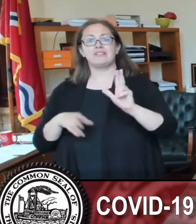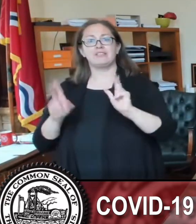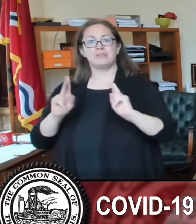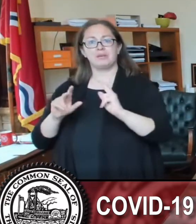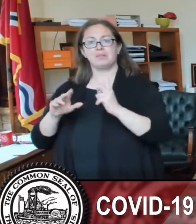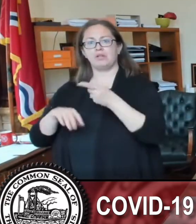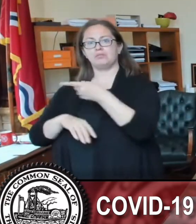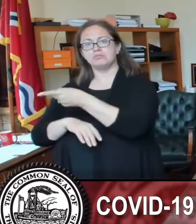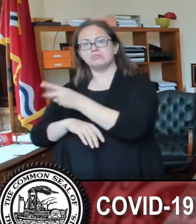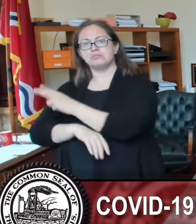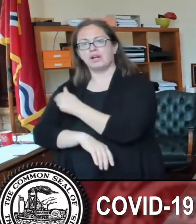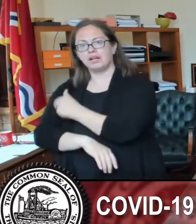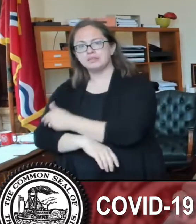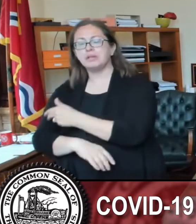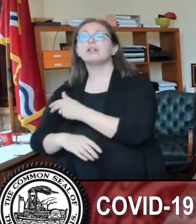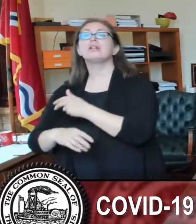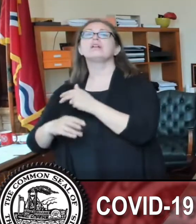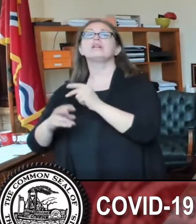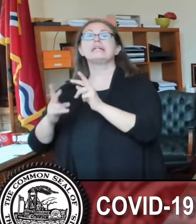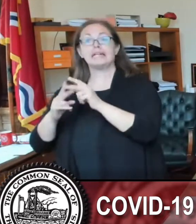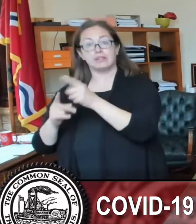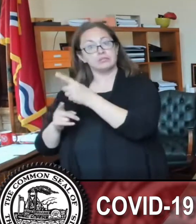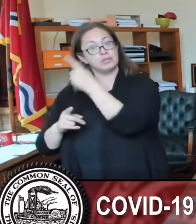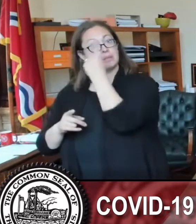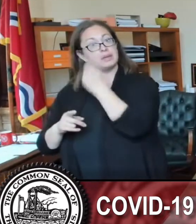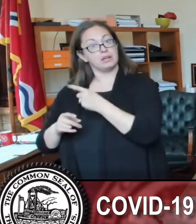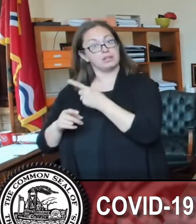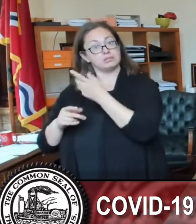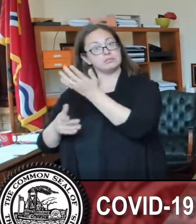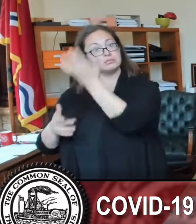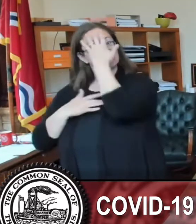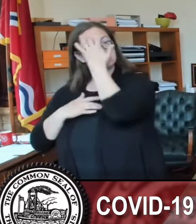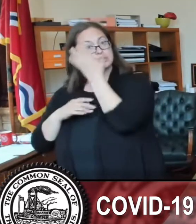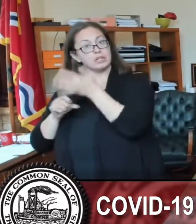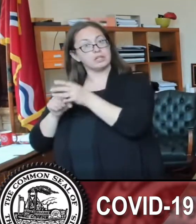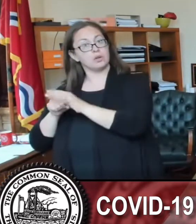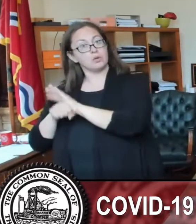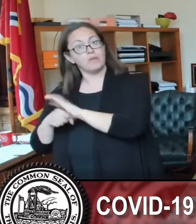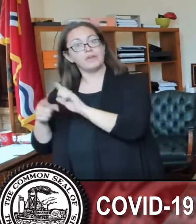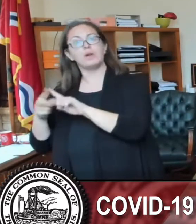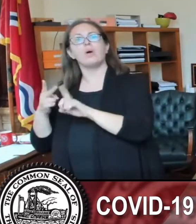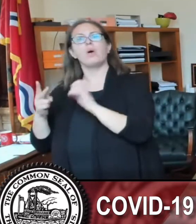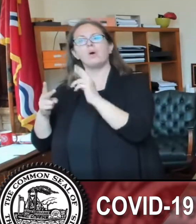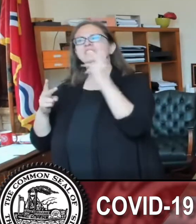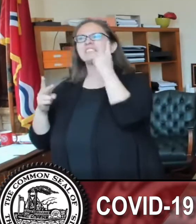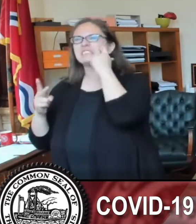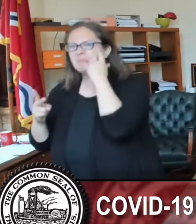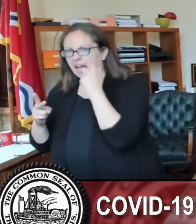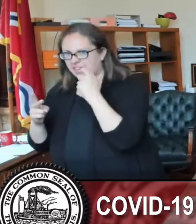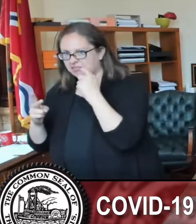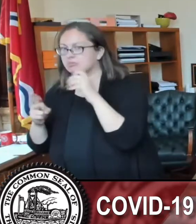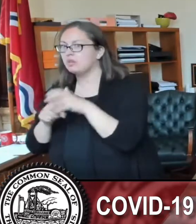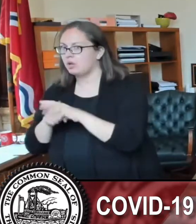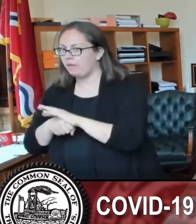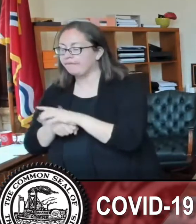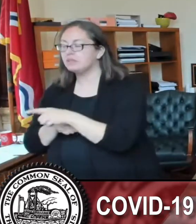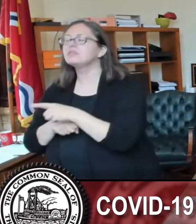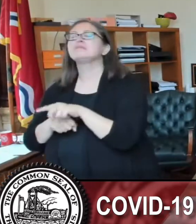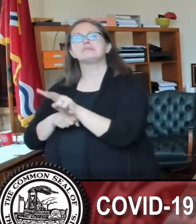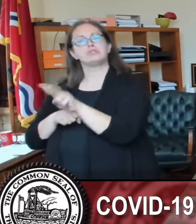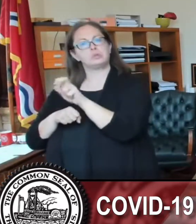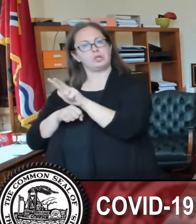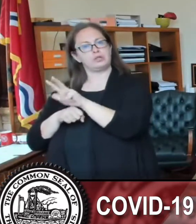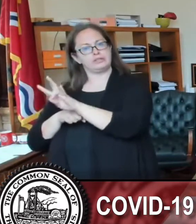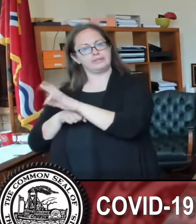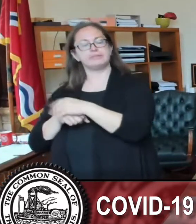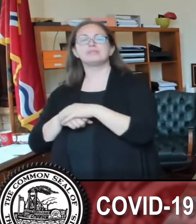hospital, either specifically with COVID or people who were suspected of having COVID. So 237. During the month